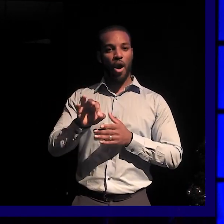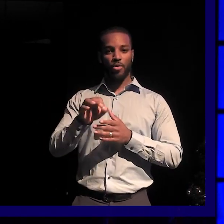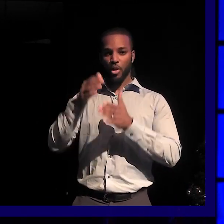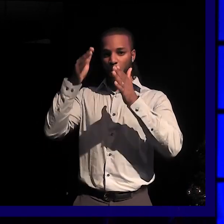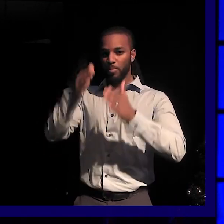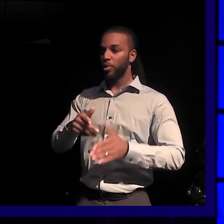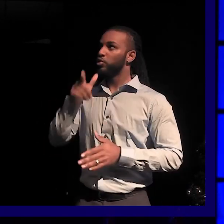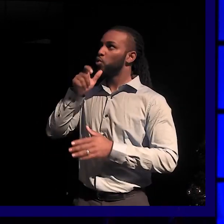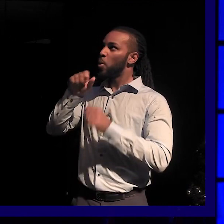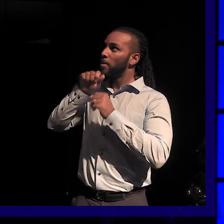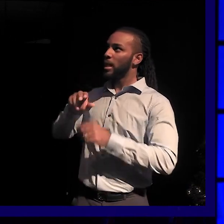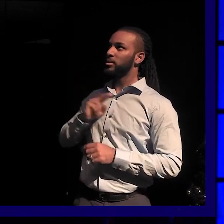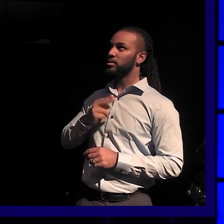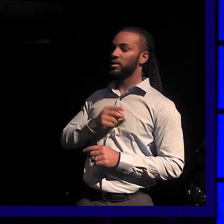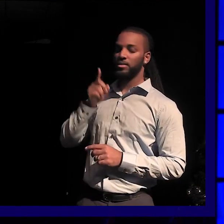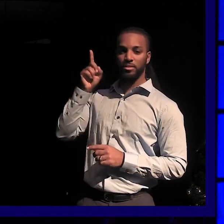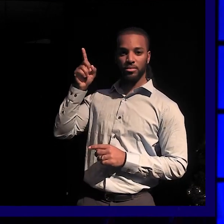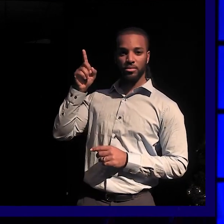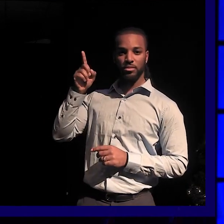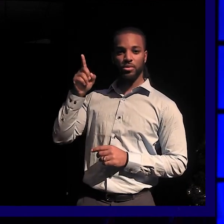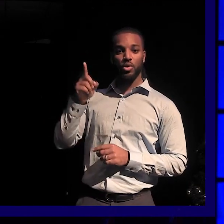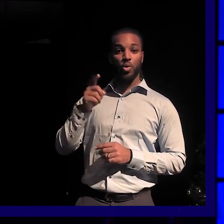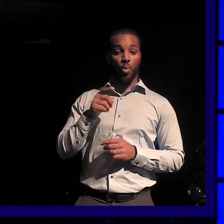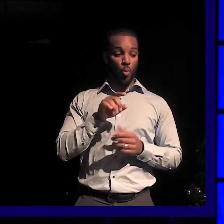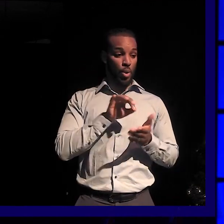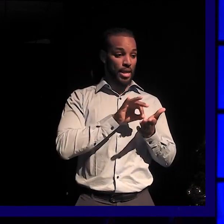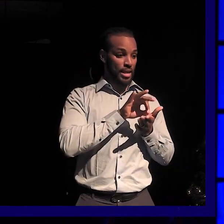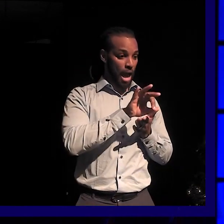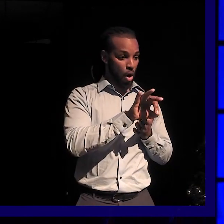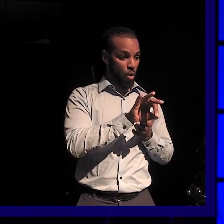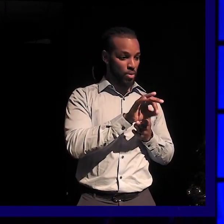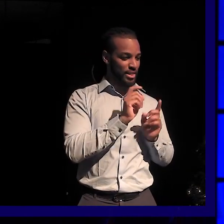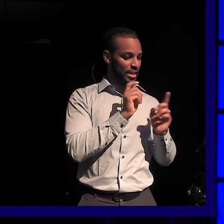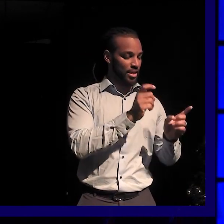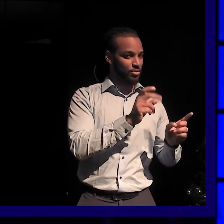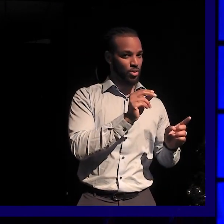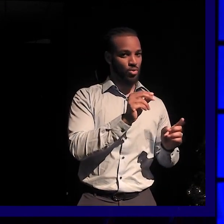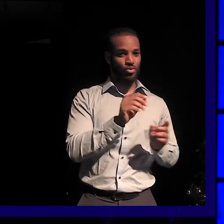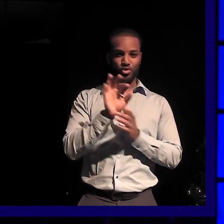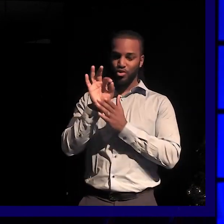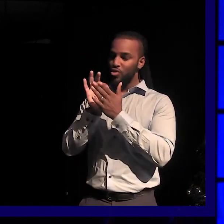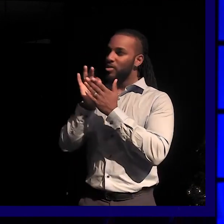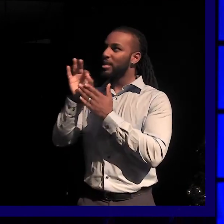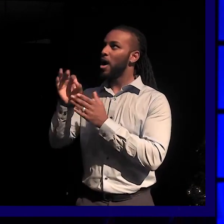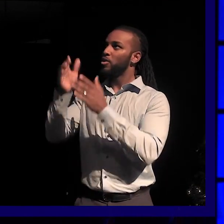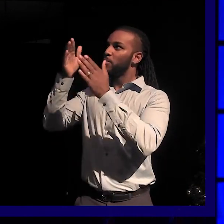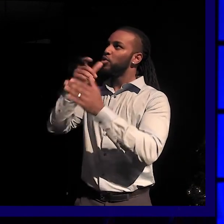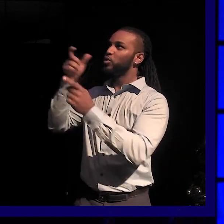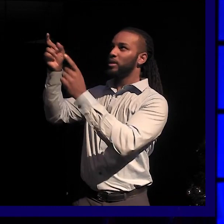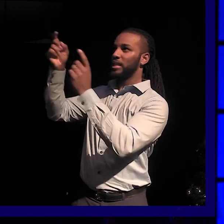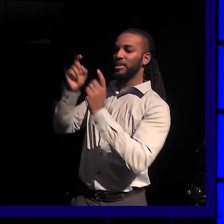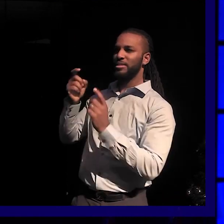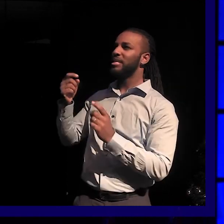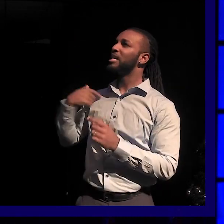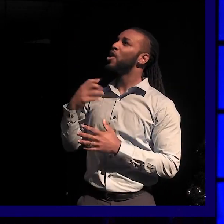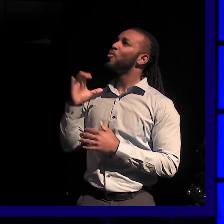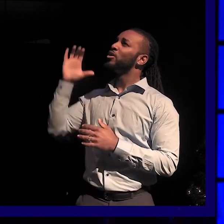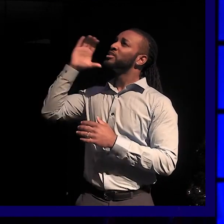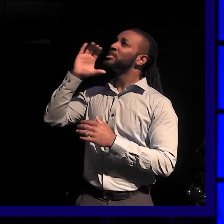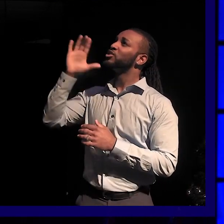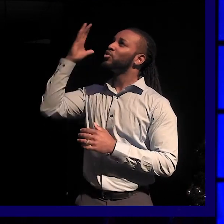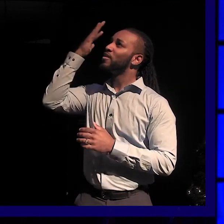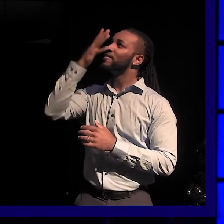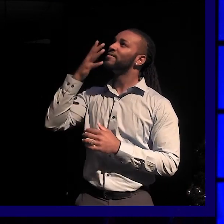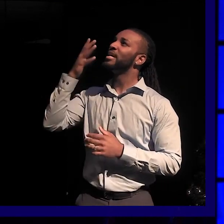blessor. More than counting our gifts, we count the giver. We say, you are God. I want to seek your face more than seek your